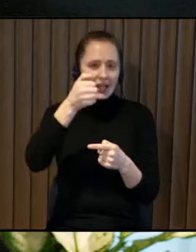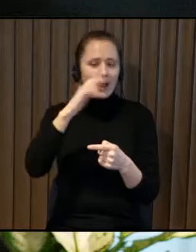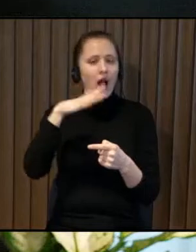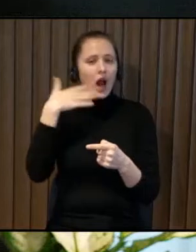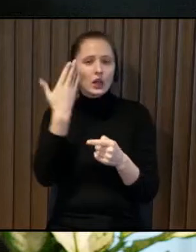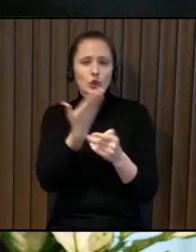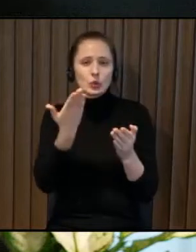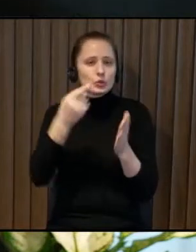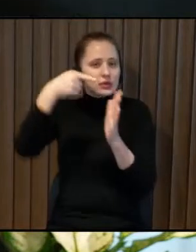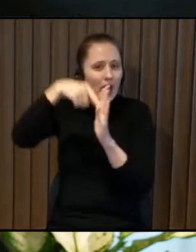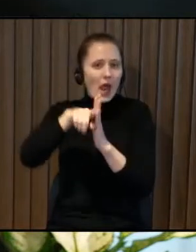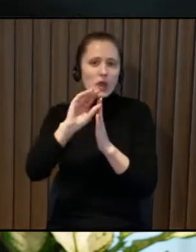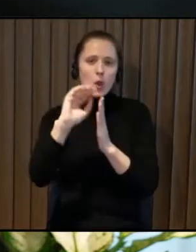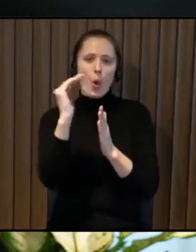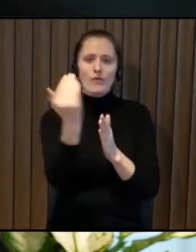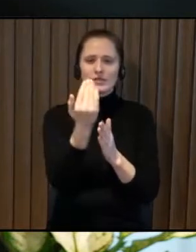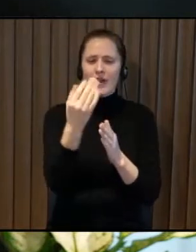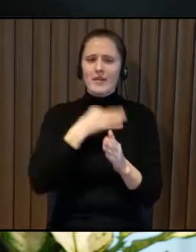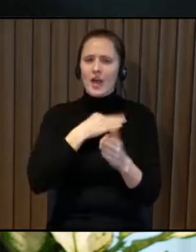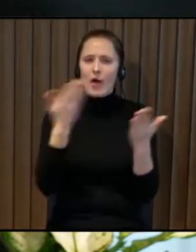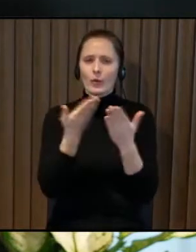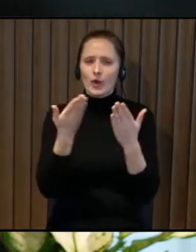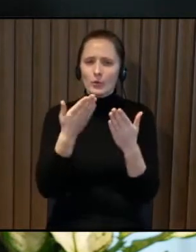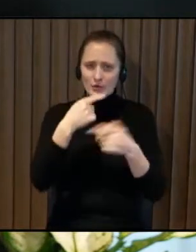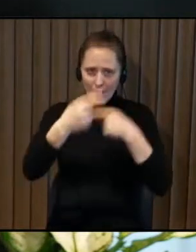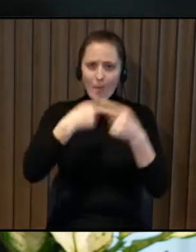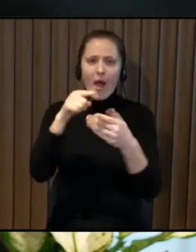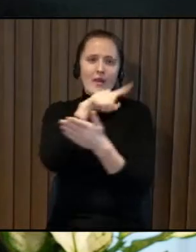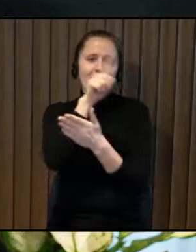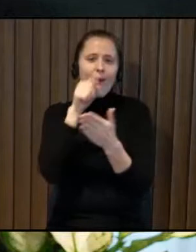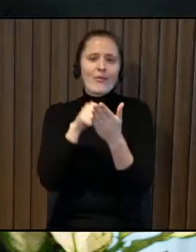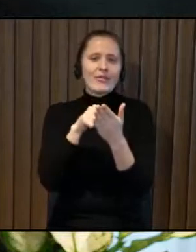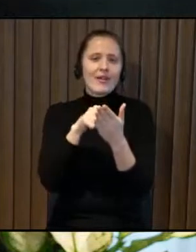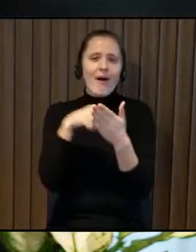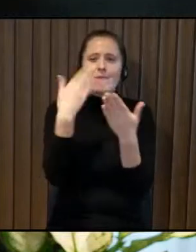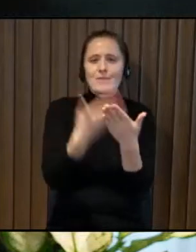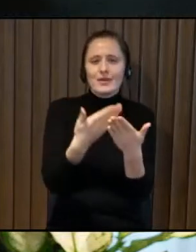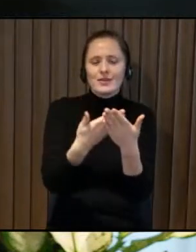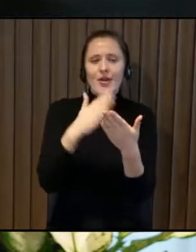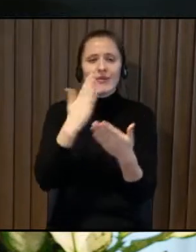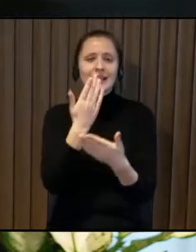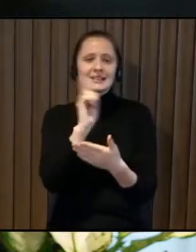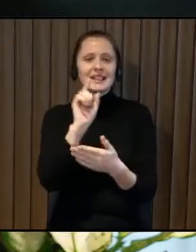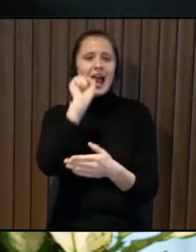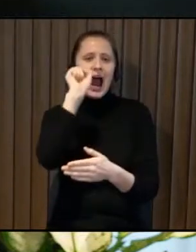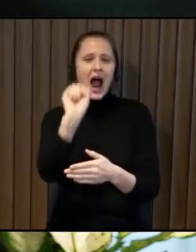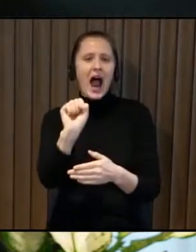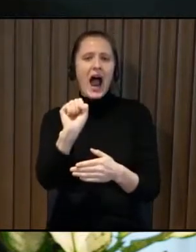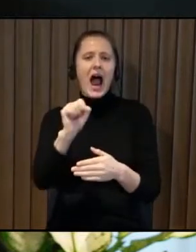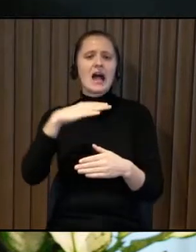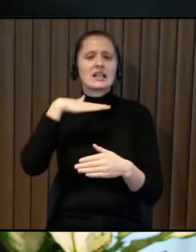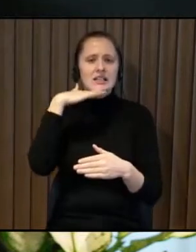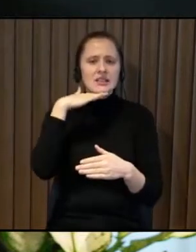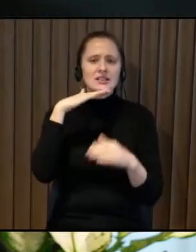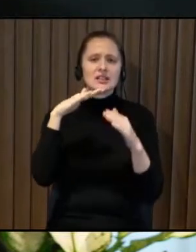So, OÇEGS, when you enter any office, are you asked for an advice? Or this is just a